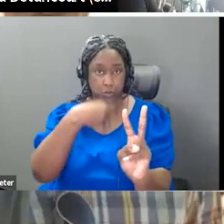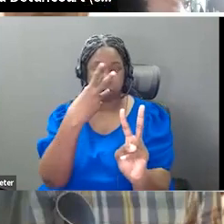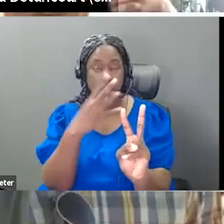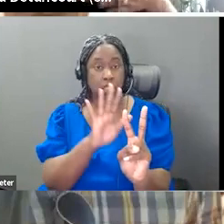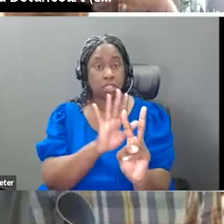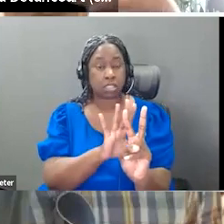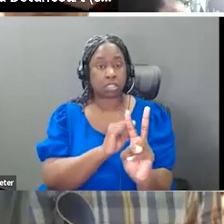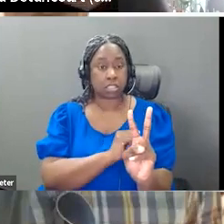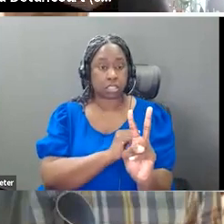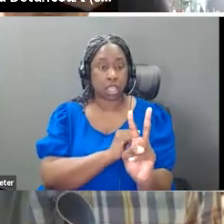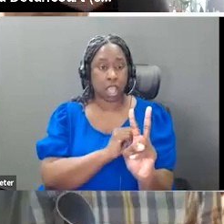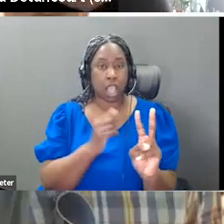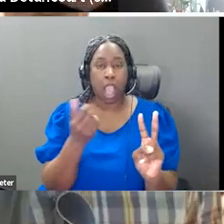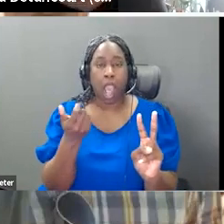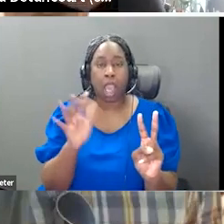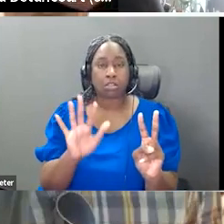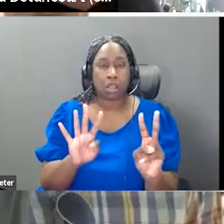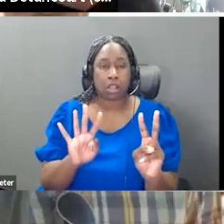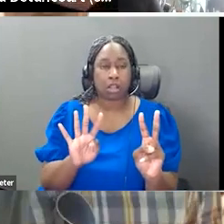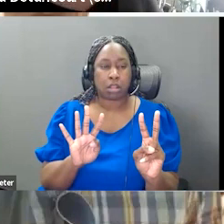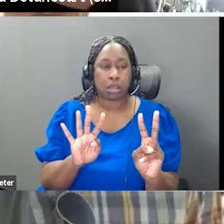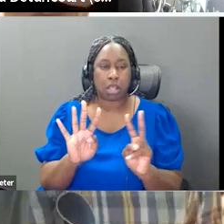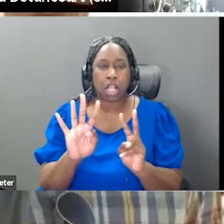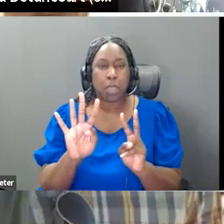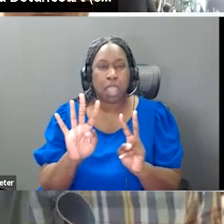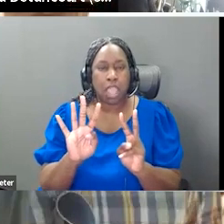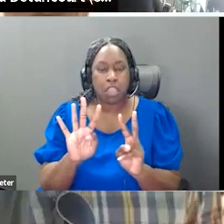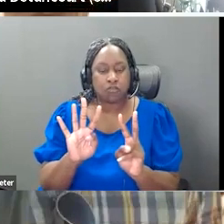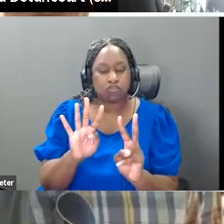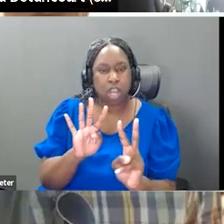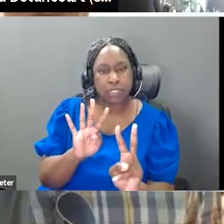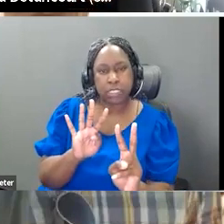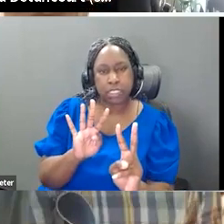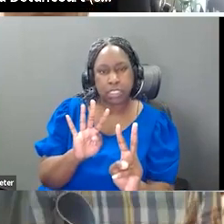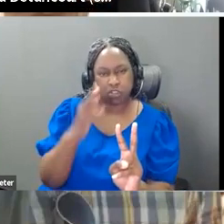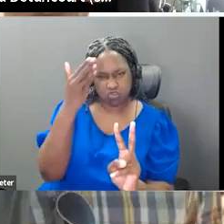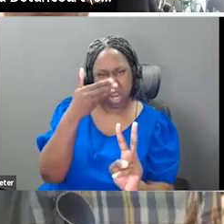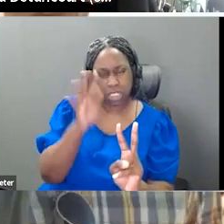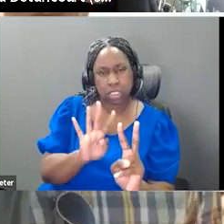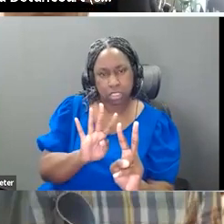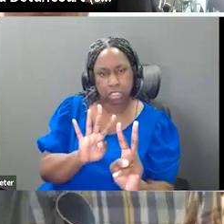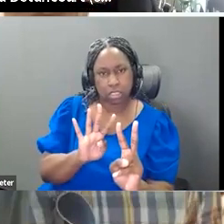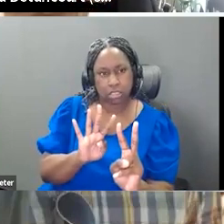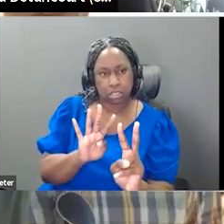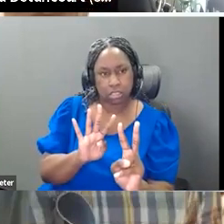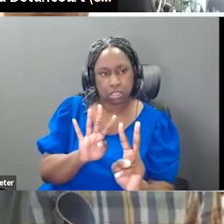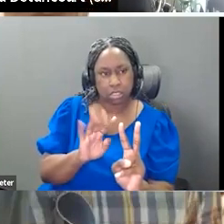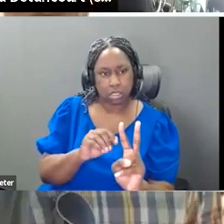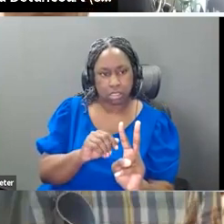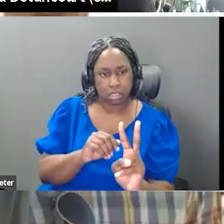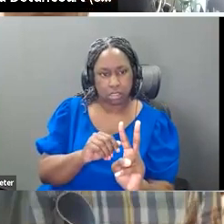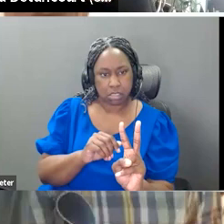are slightly in front of everyone else. And then you have